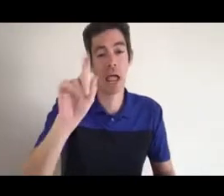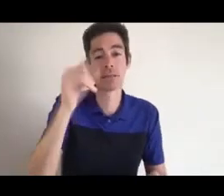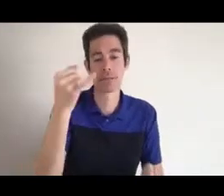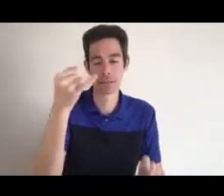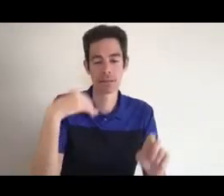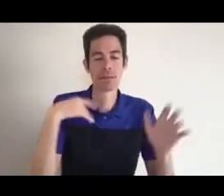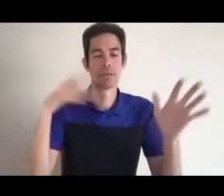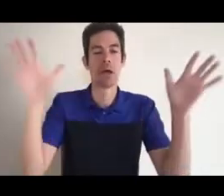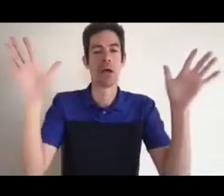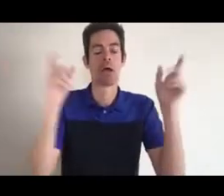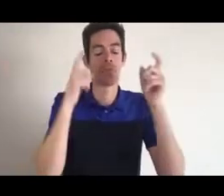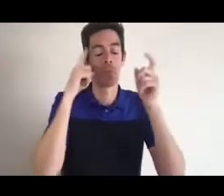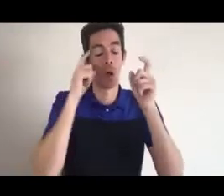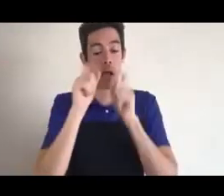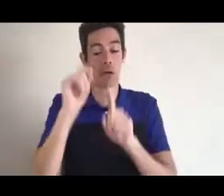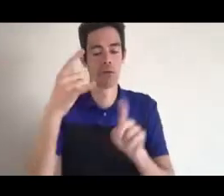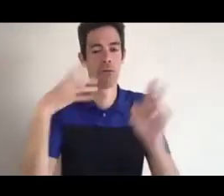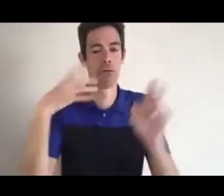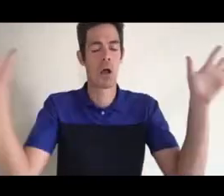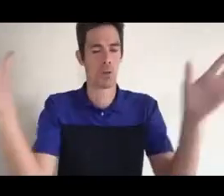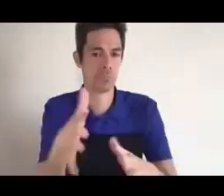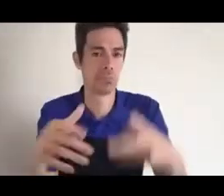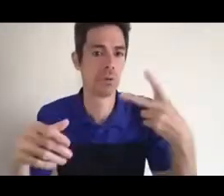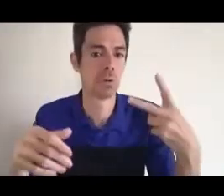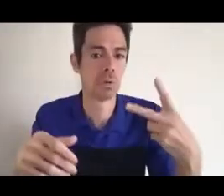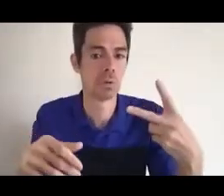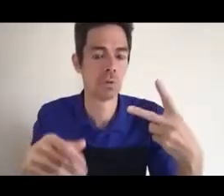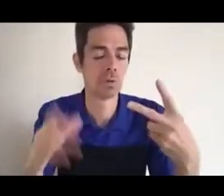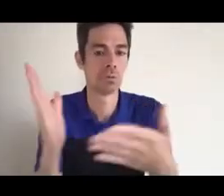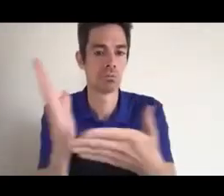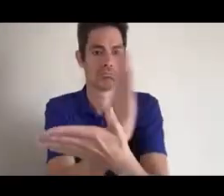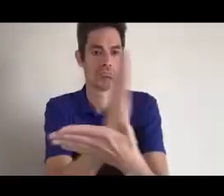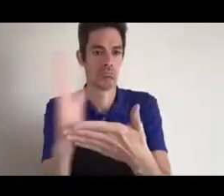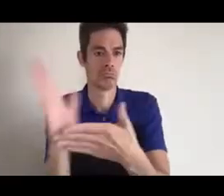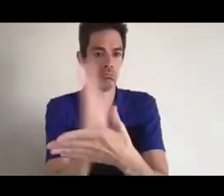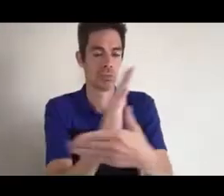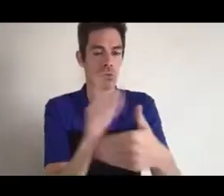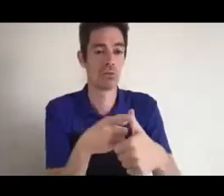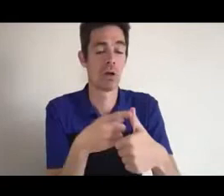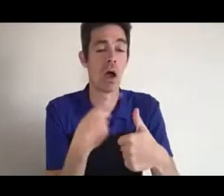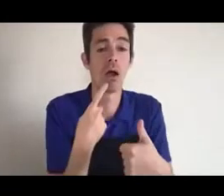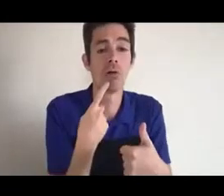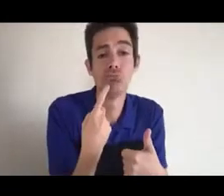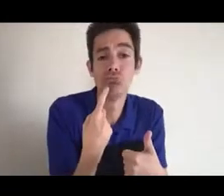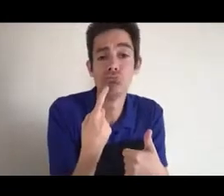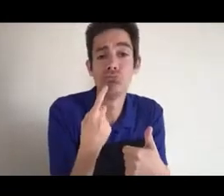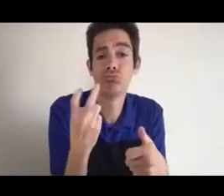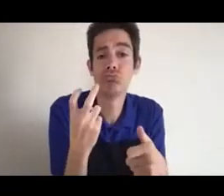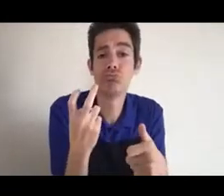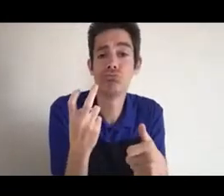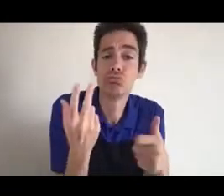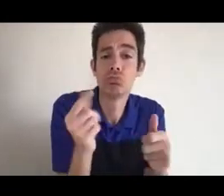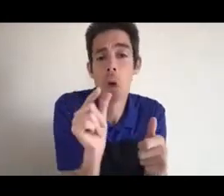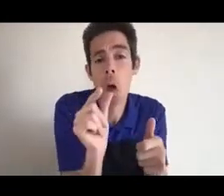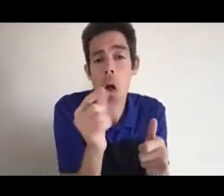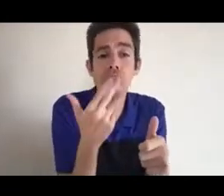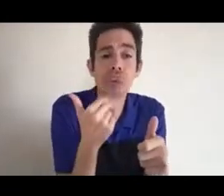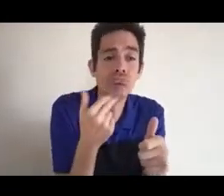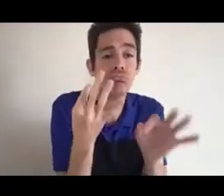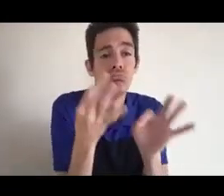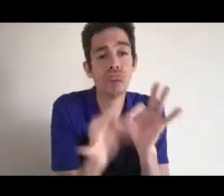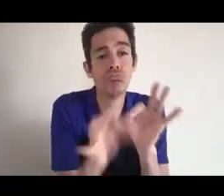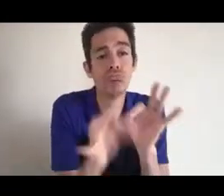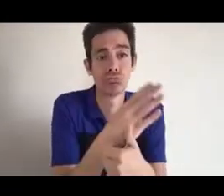Oh, I see. Okay, so with the adjectives, I did go down to